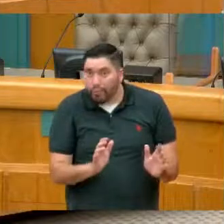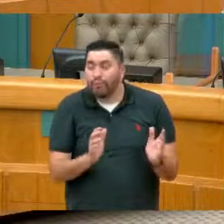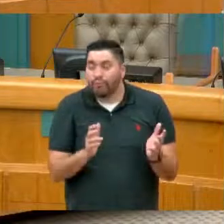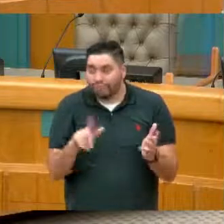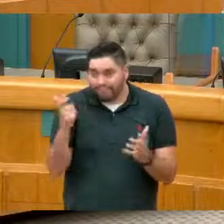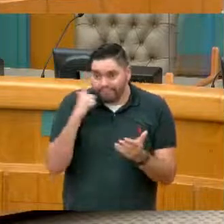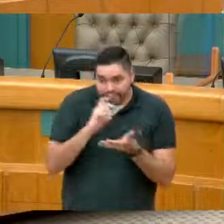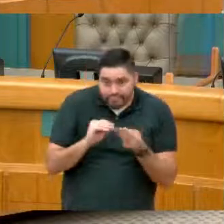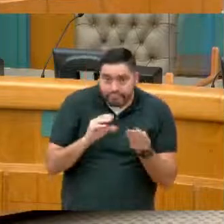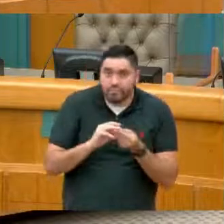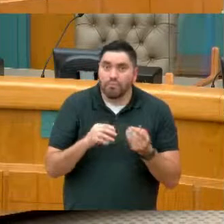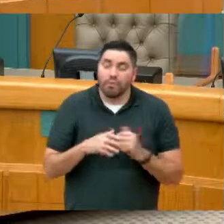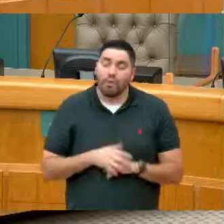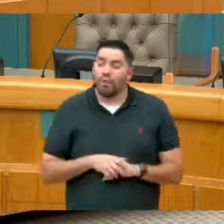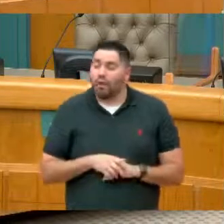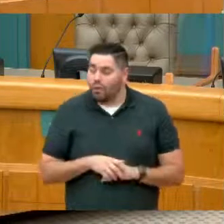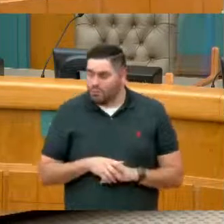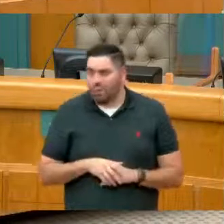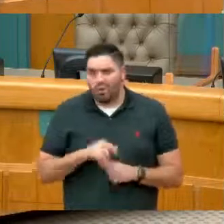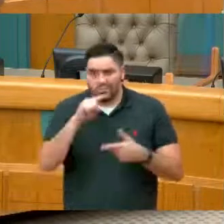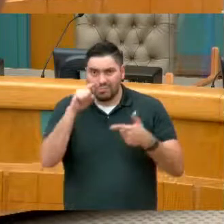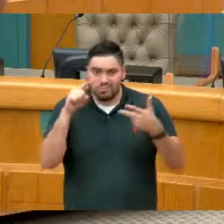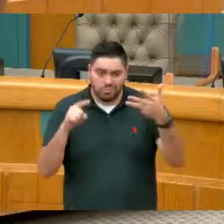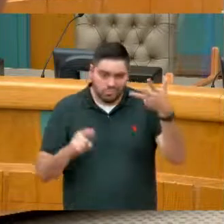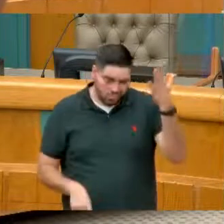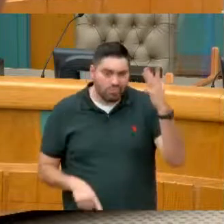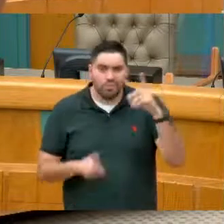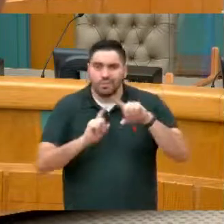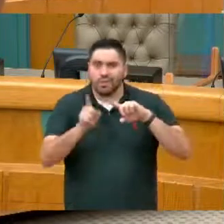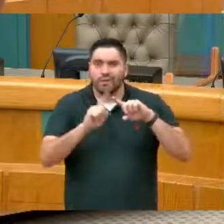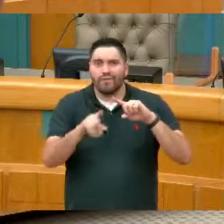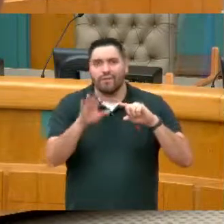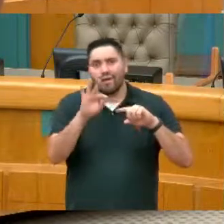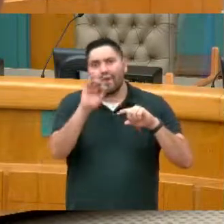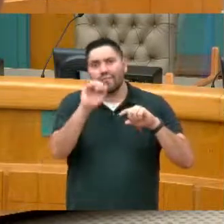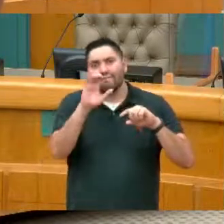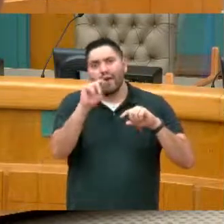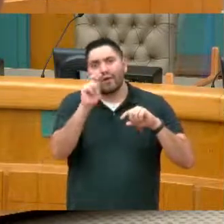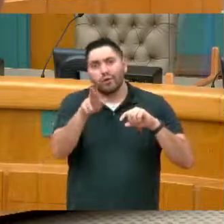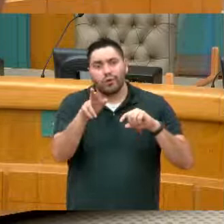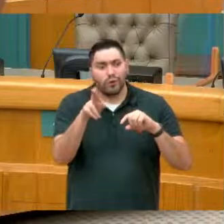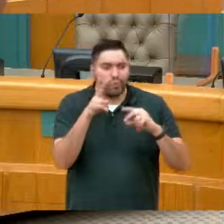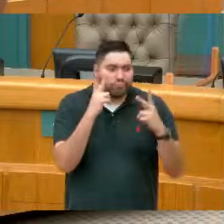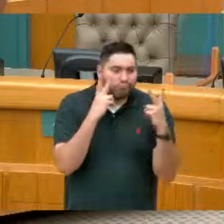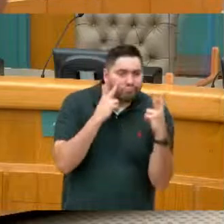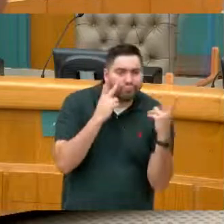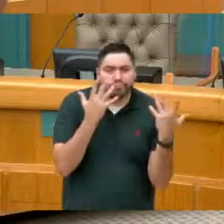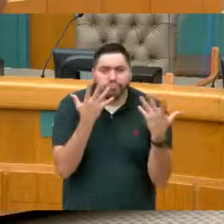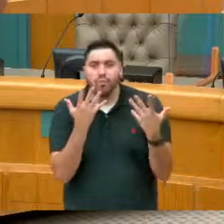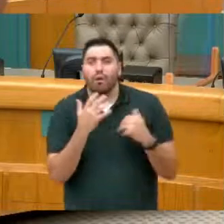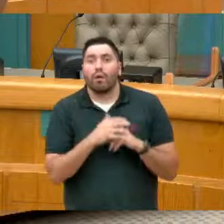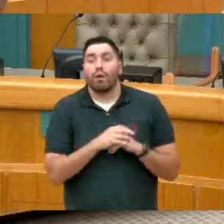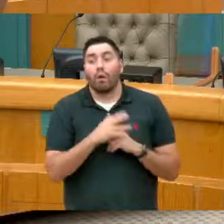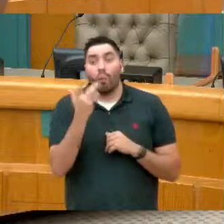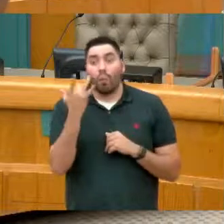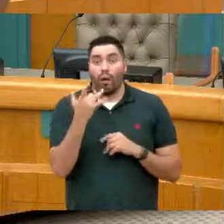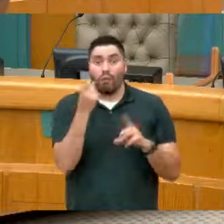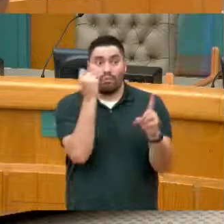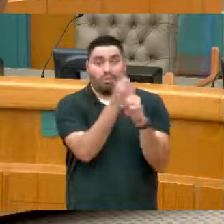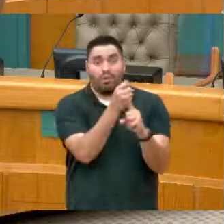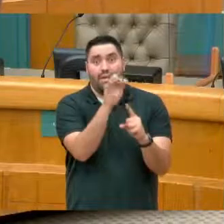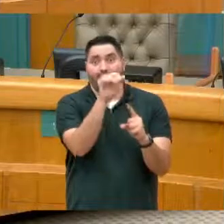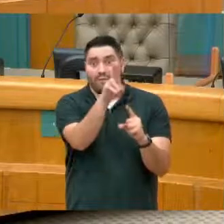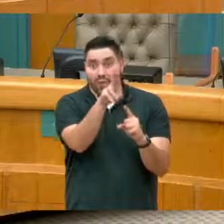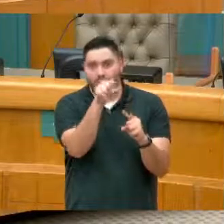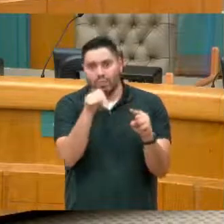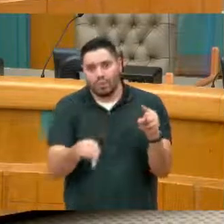for Lubbock, the university's reopening has caused some of that spike, as well as reopening